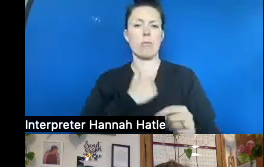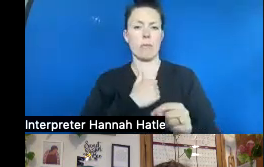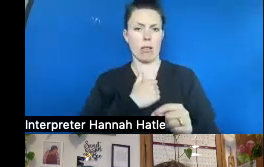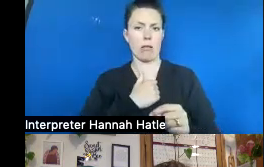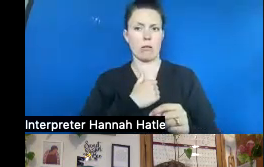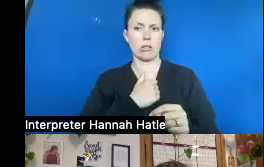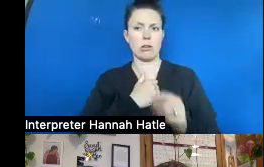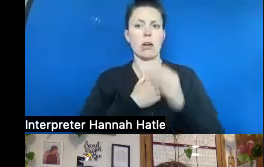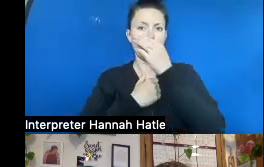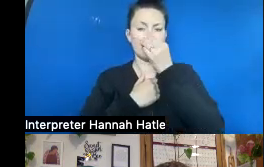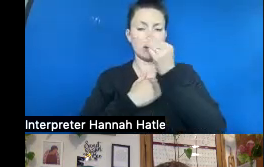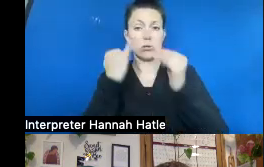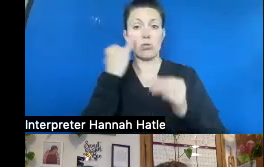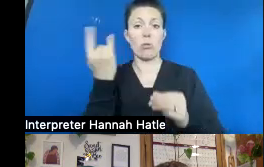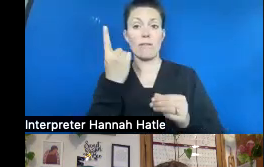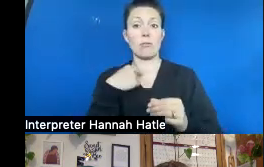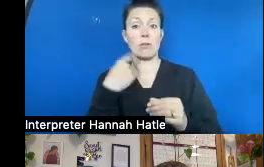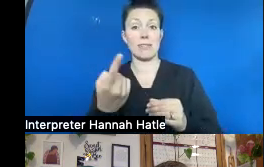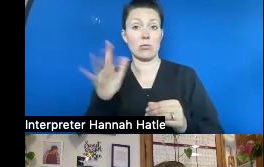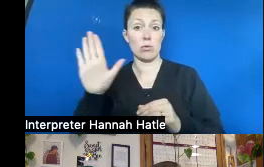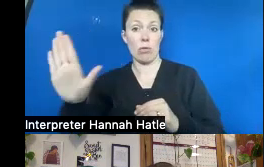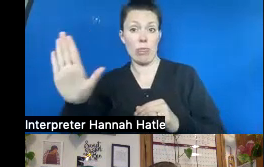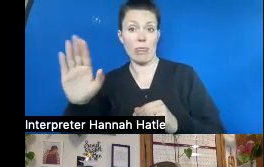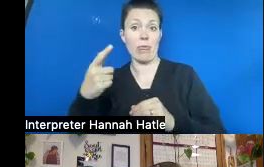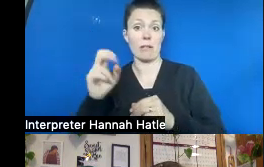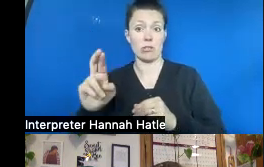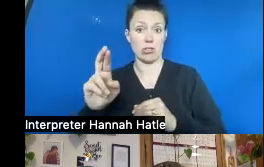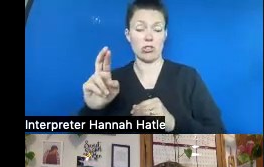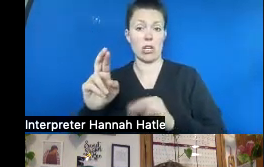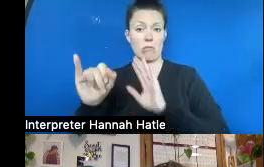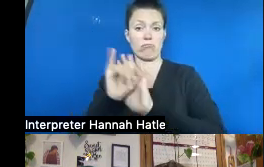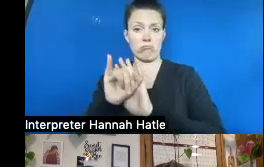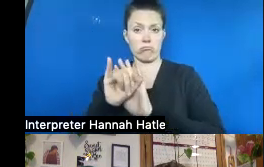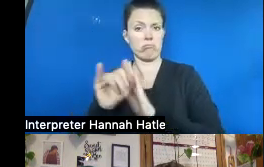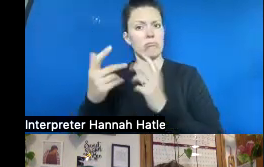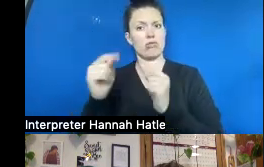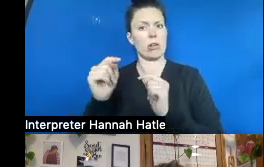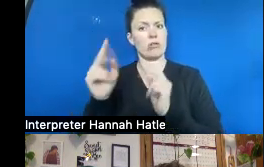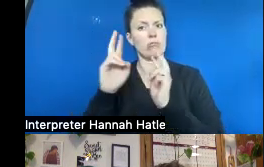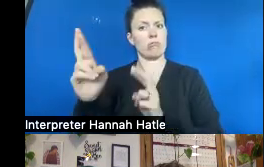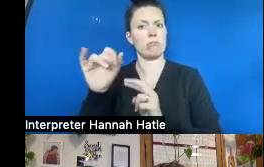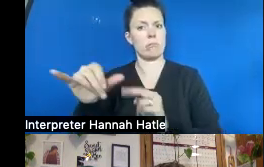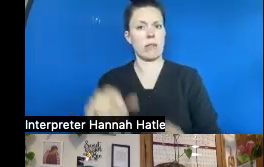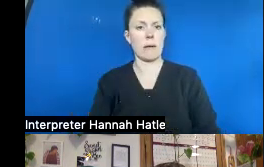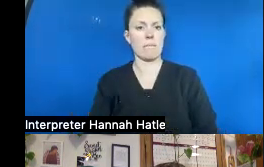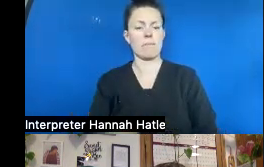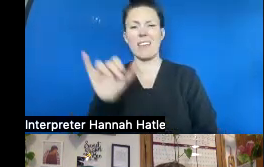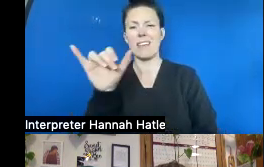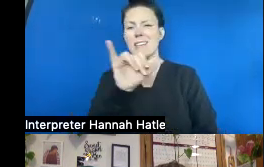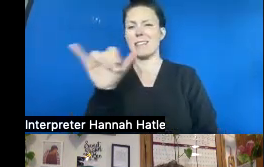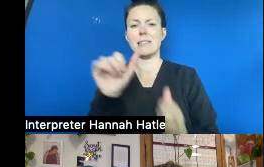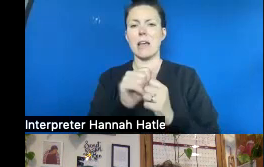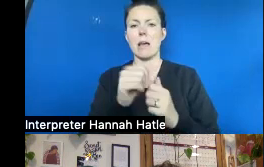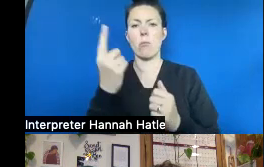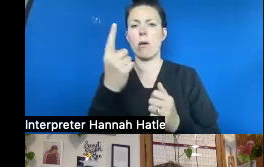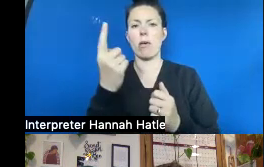you their gender pronoun. It's just like anything. If somebody tells you something, they shouldn't